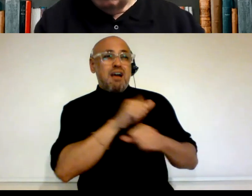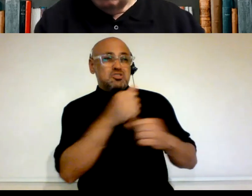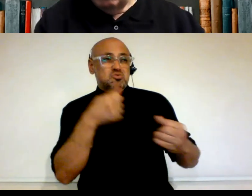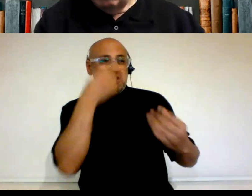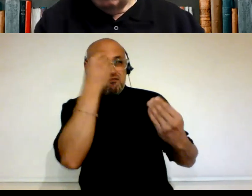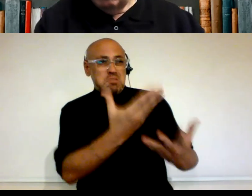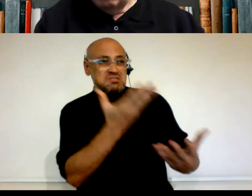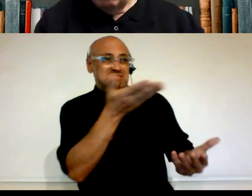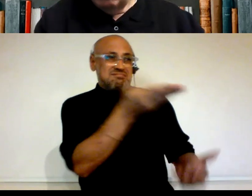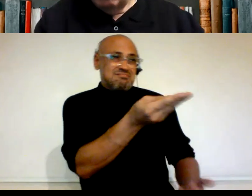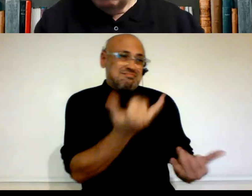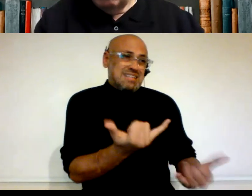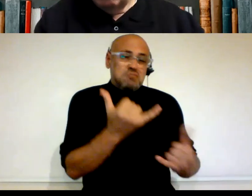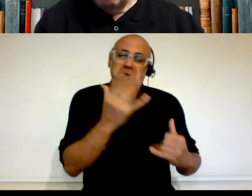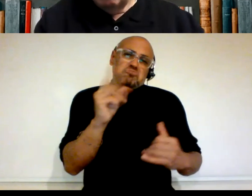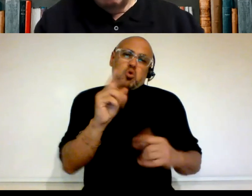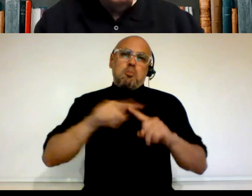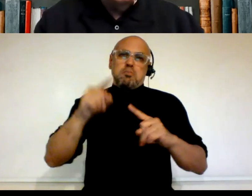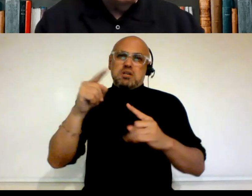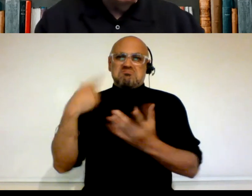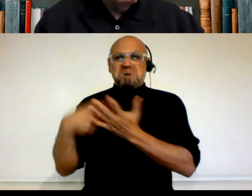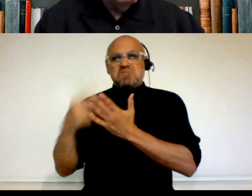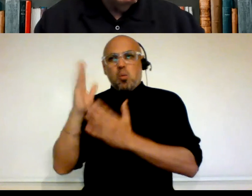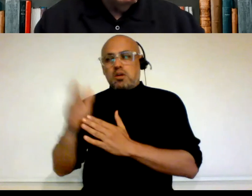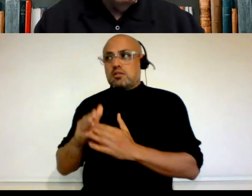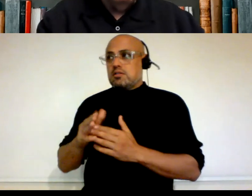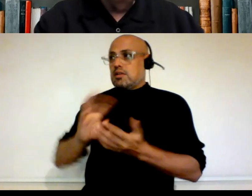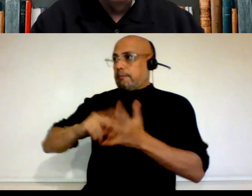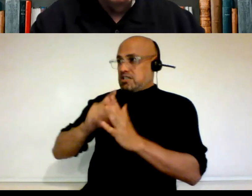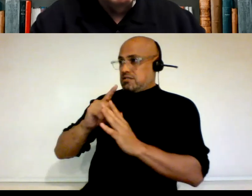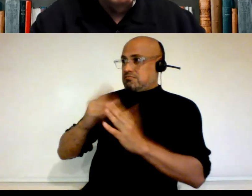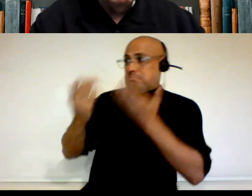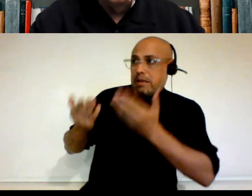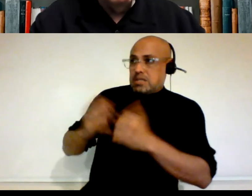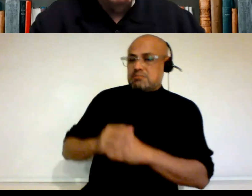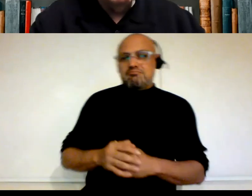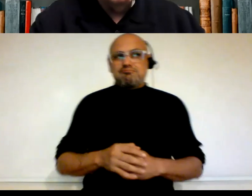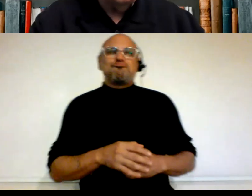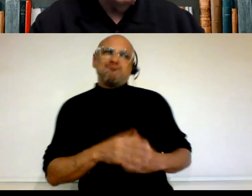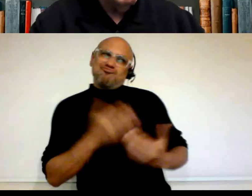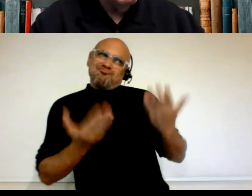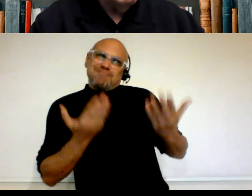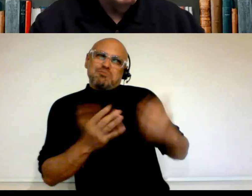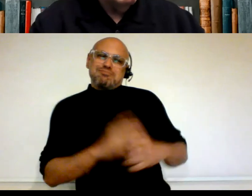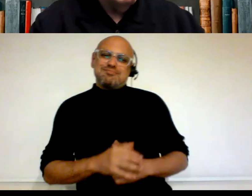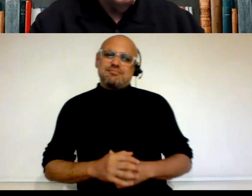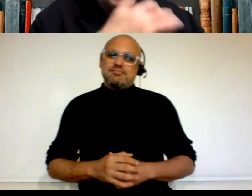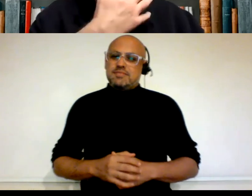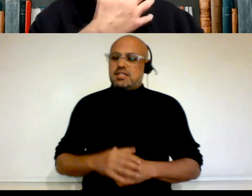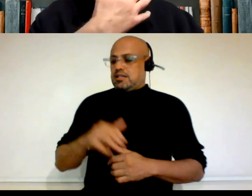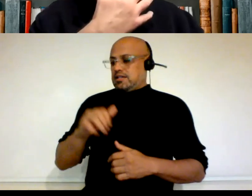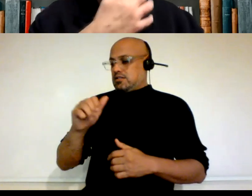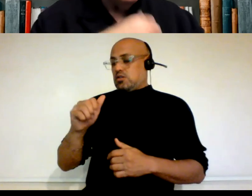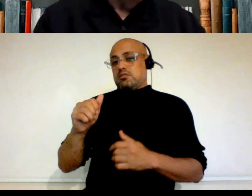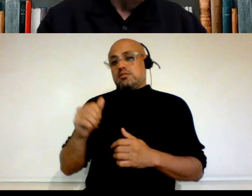is in discussion. Thank you. So maybe. Perhaps. Perhaps, okay. Anthony wanted to know, can